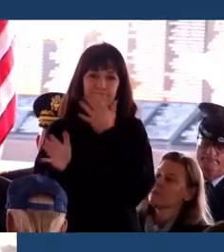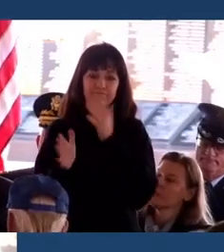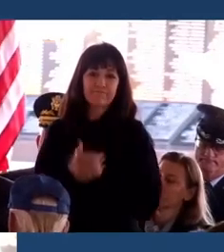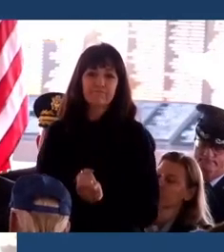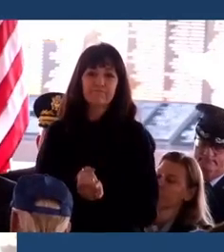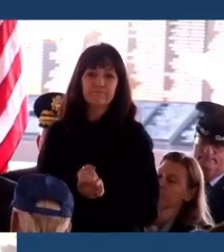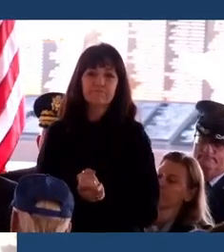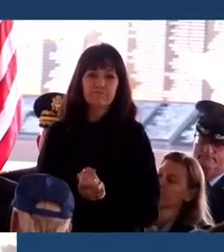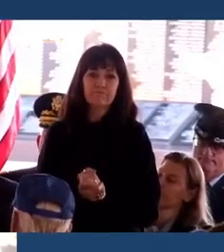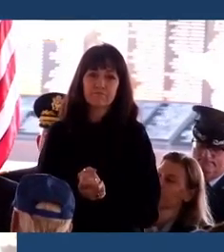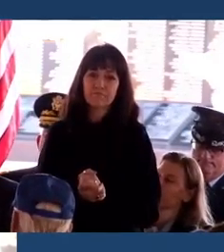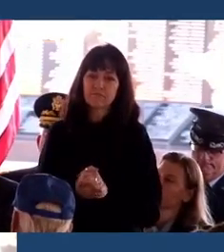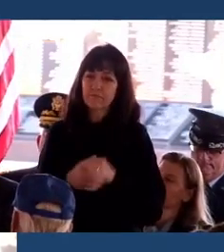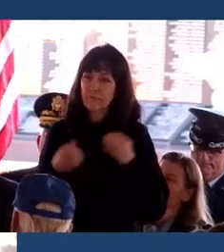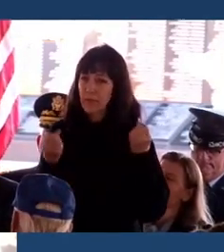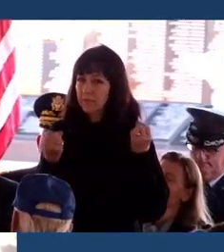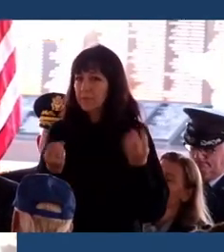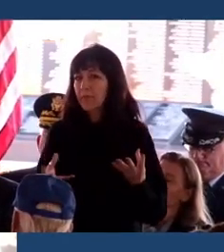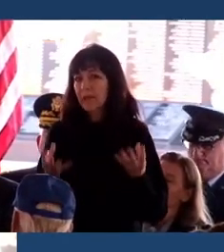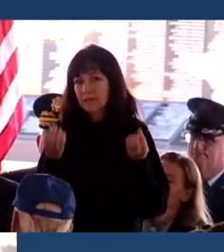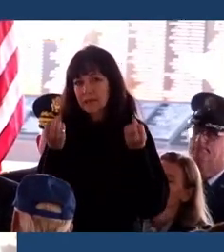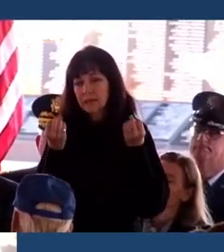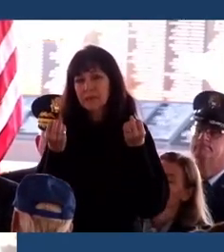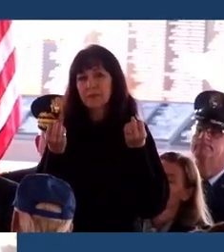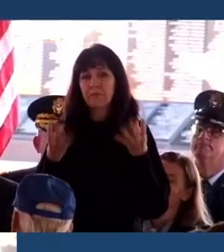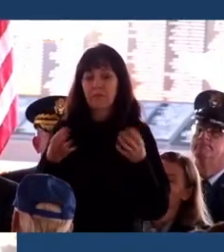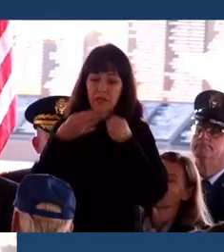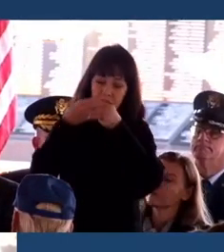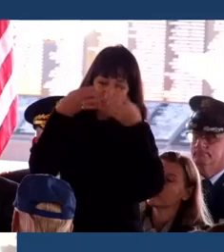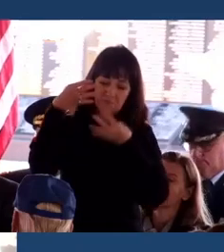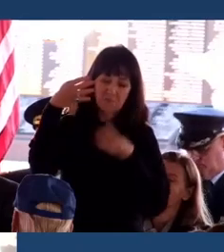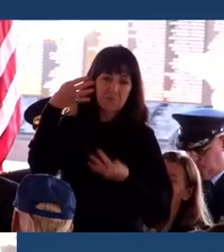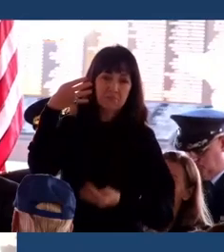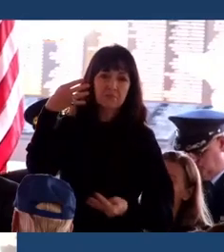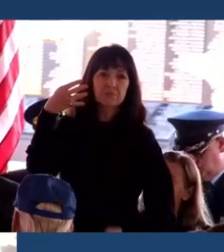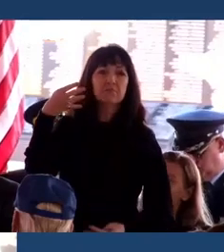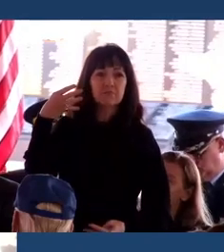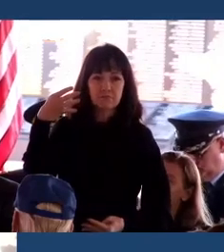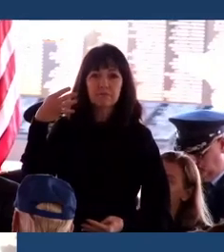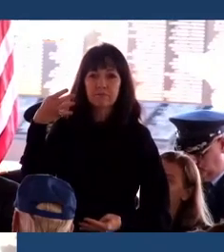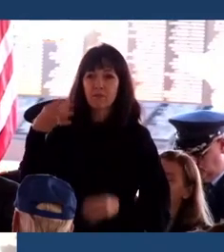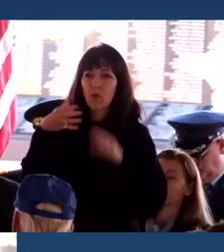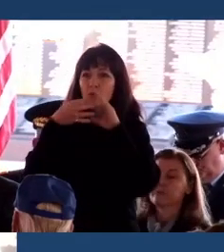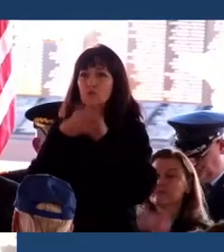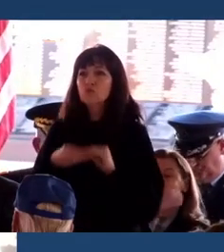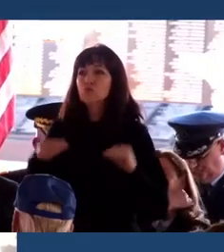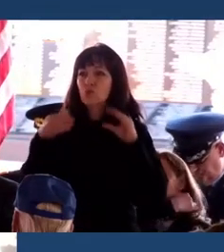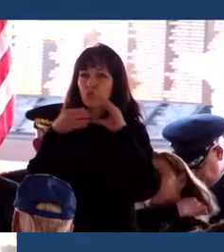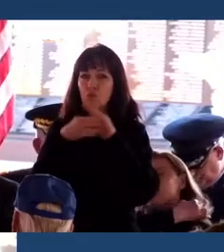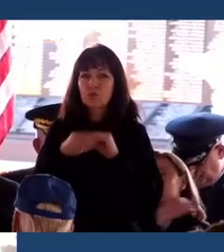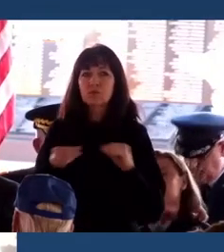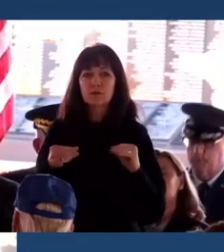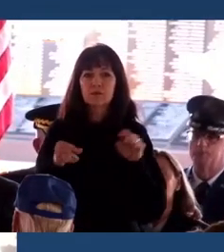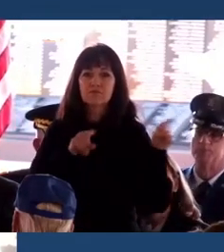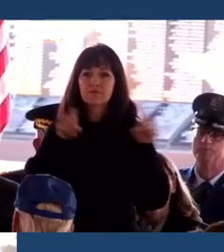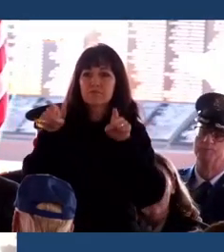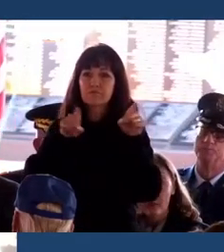There are an endless number of individual stories of Delawareans who served in